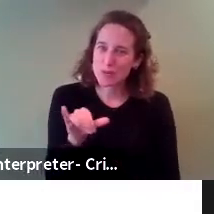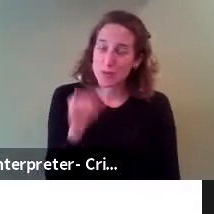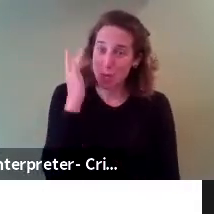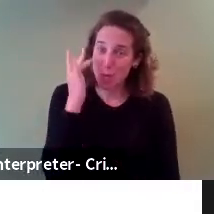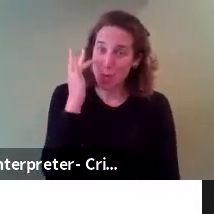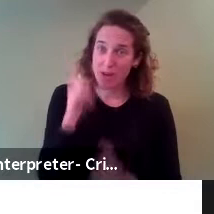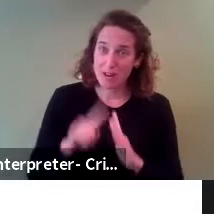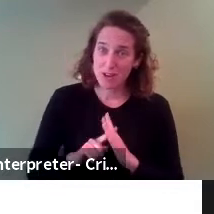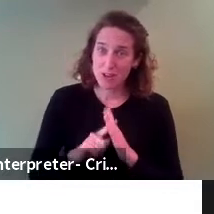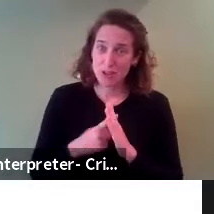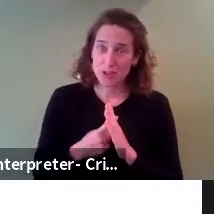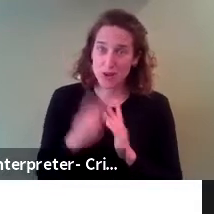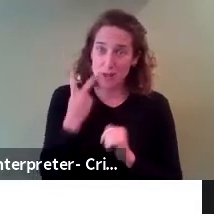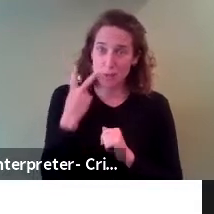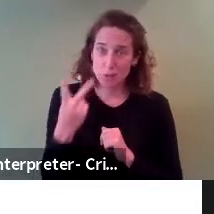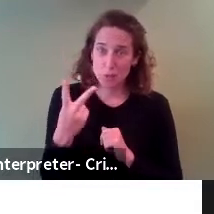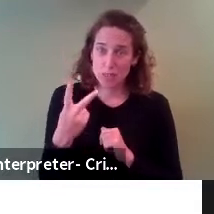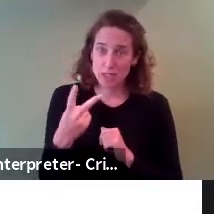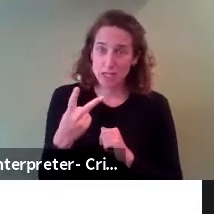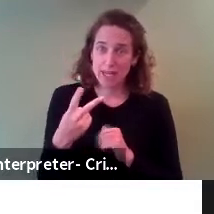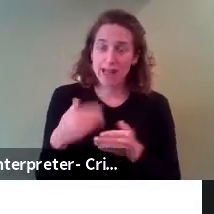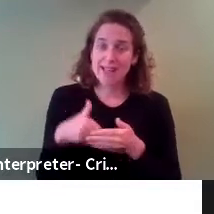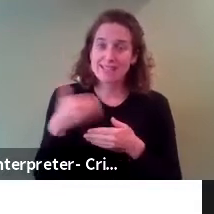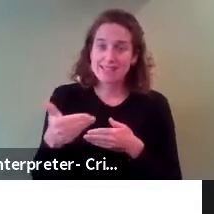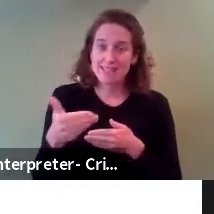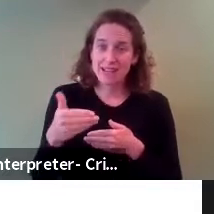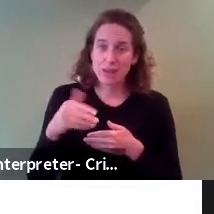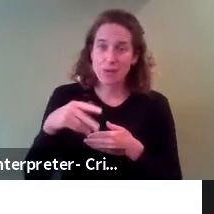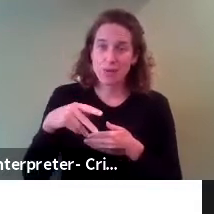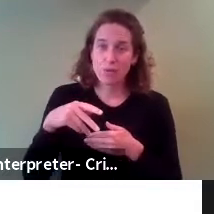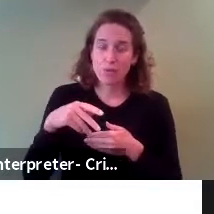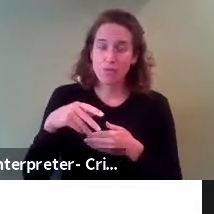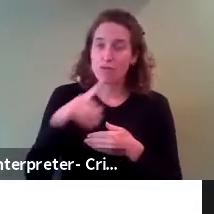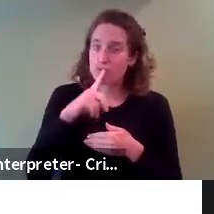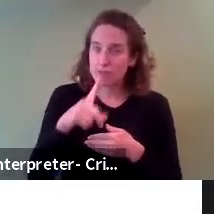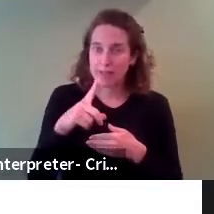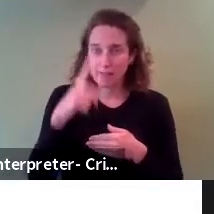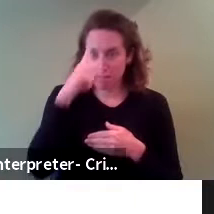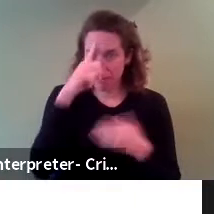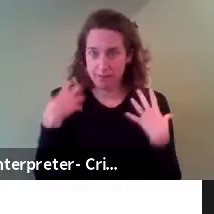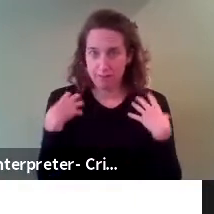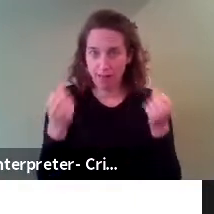see a second wave of mental health issues, anxiety,